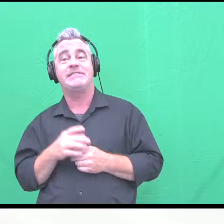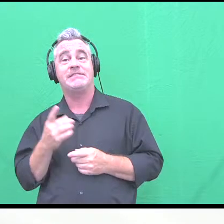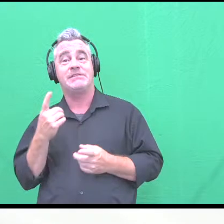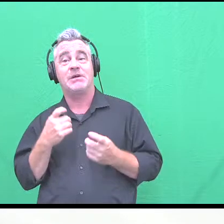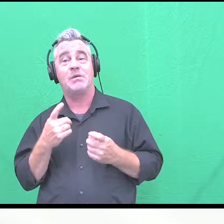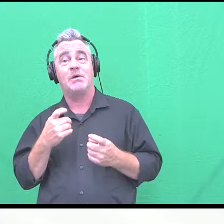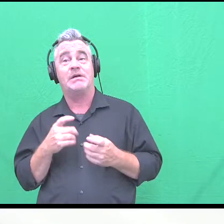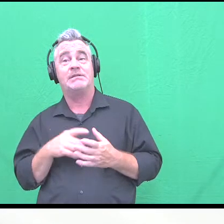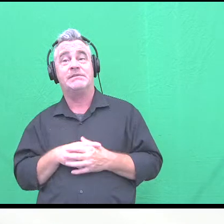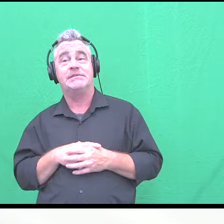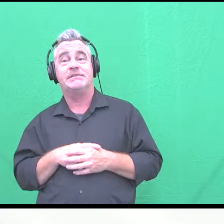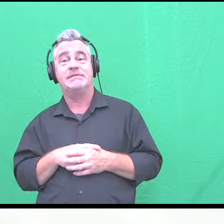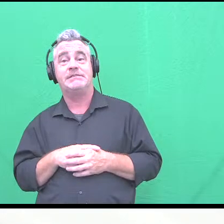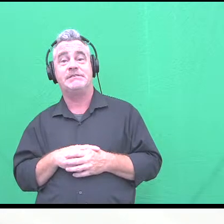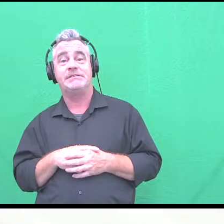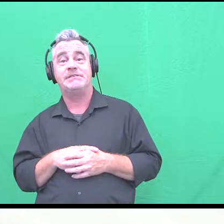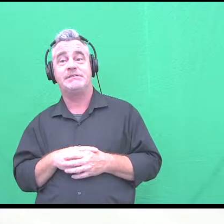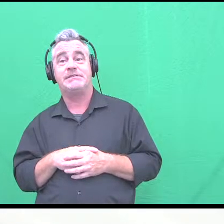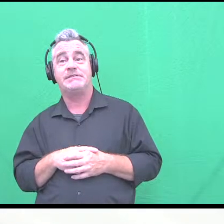happy to answer them.